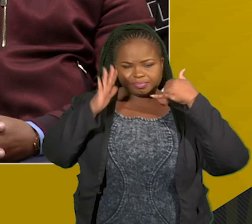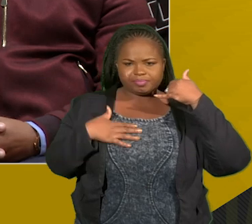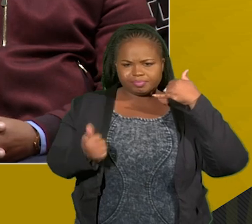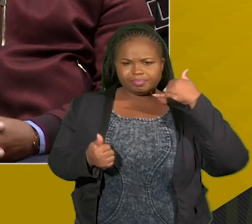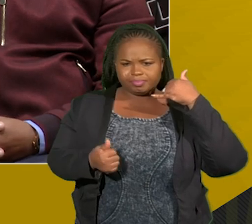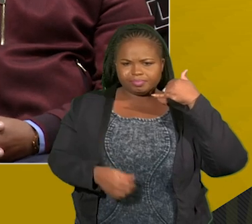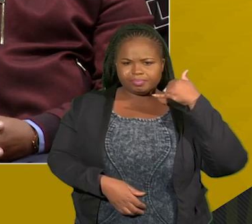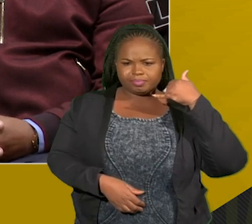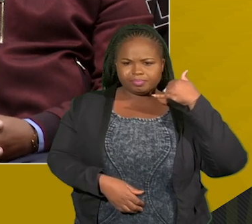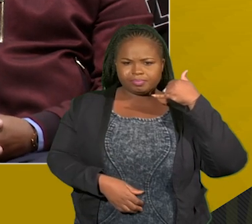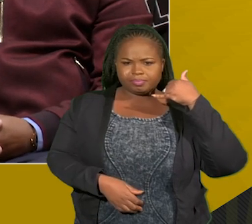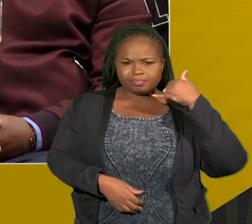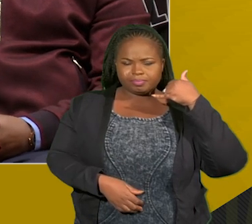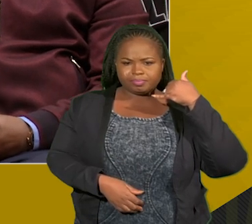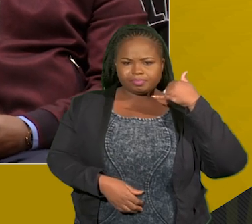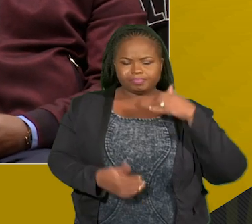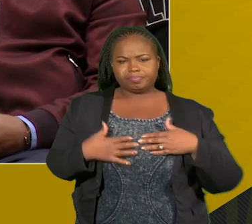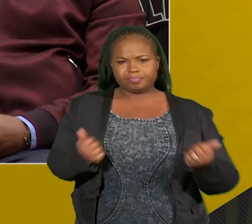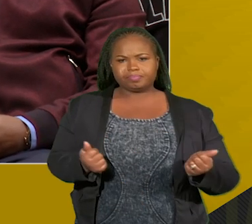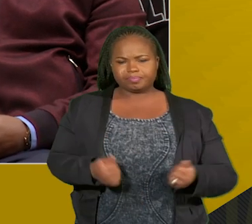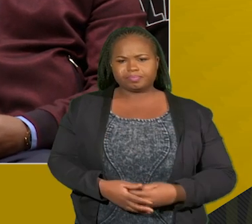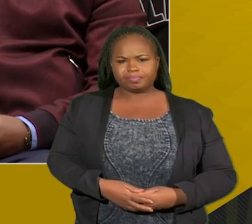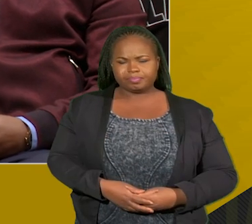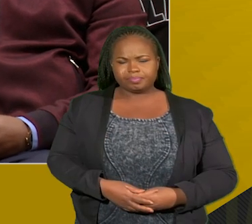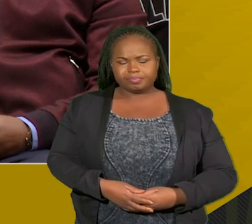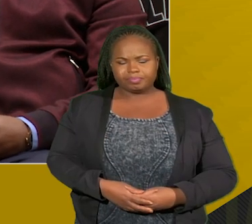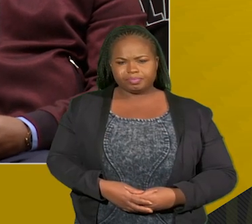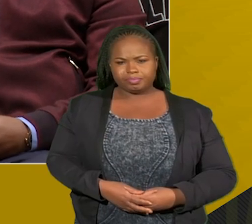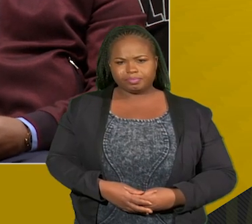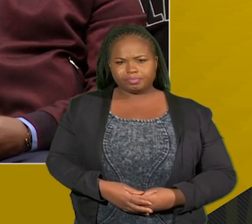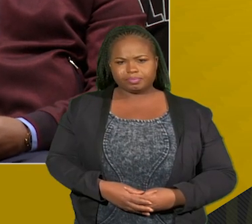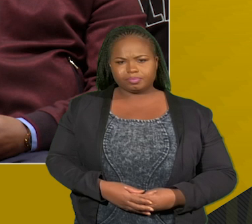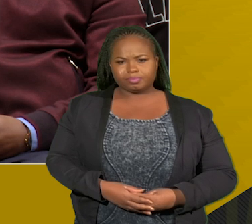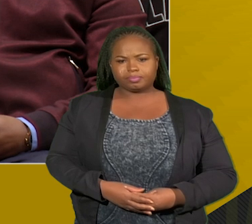Hello, Mama. Hello, Mama. Hello. How are you, Mama? Okay, I'm in that